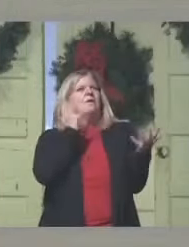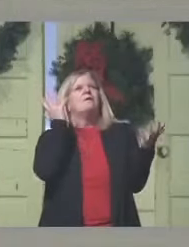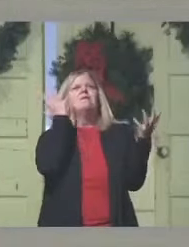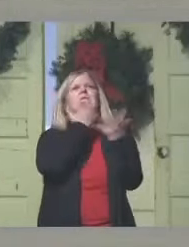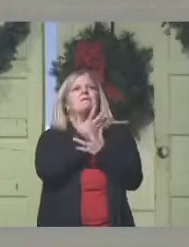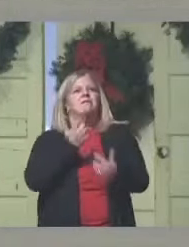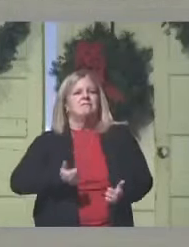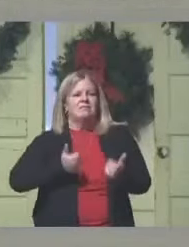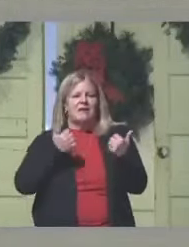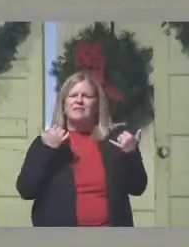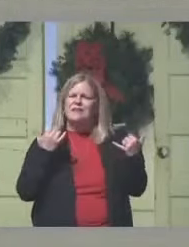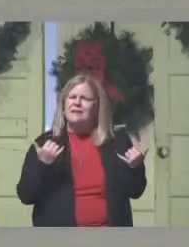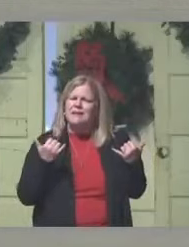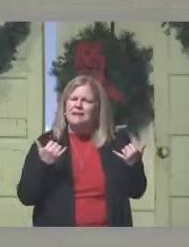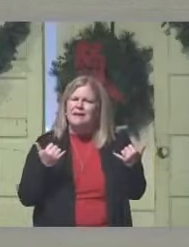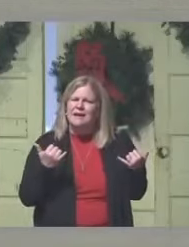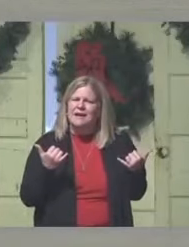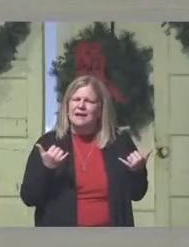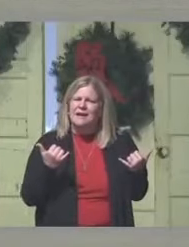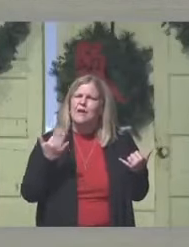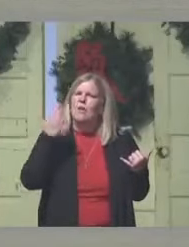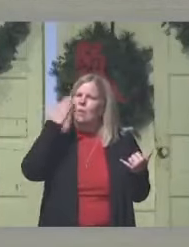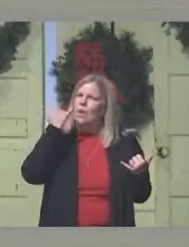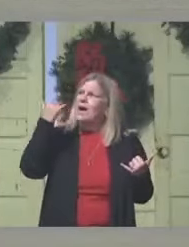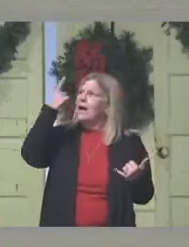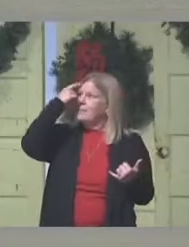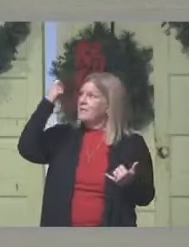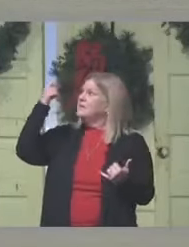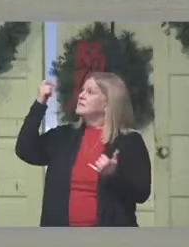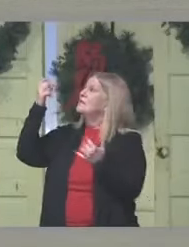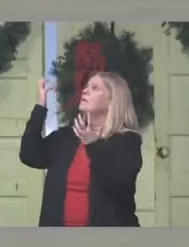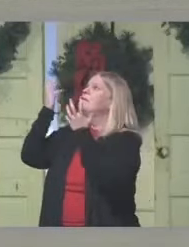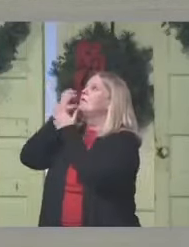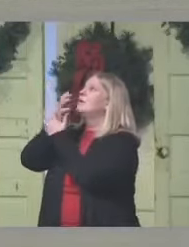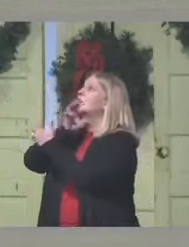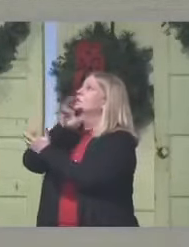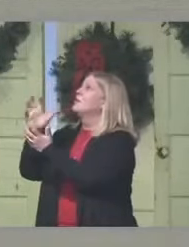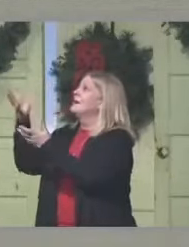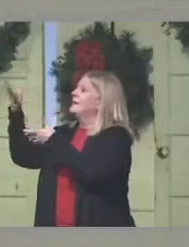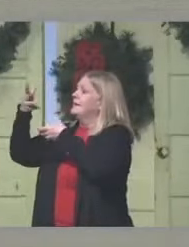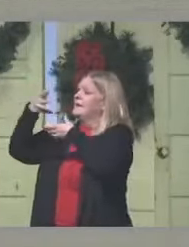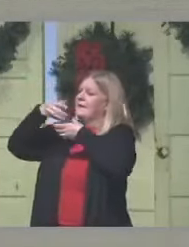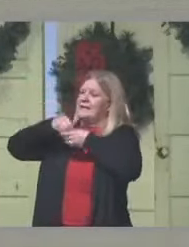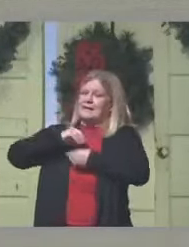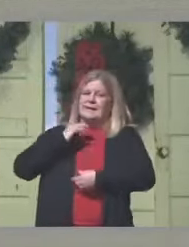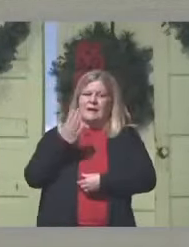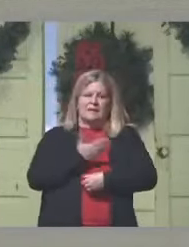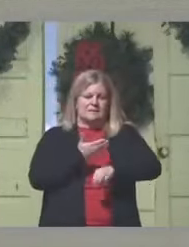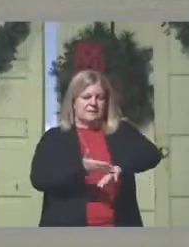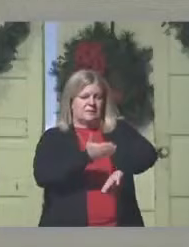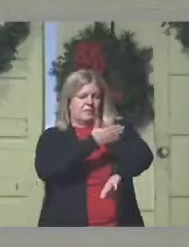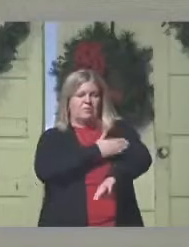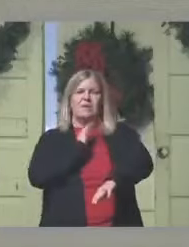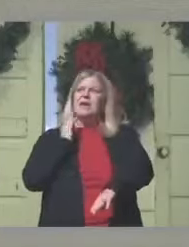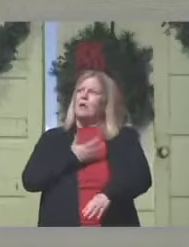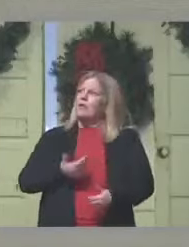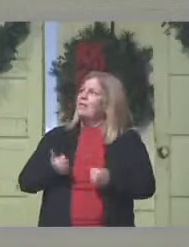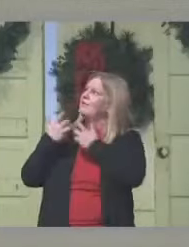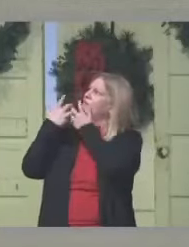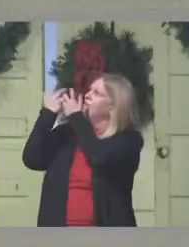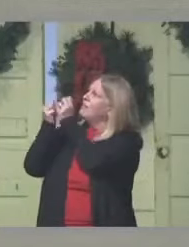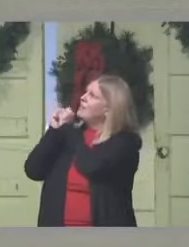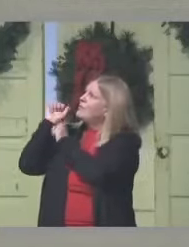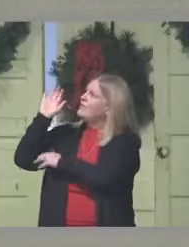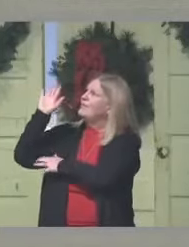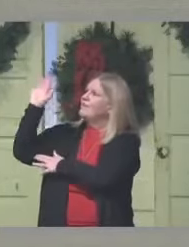now because the glorious Christ lives in us to enliven our lives with his. You may